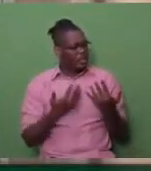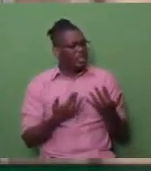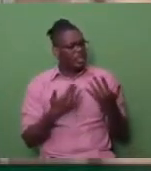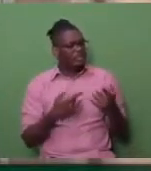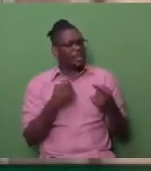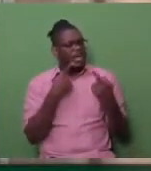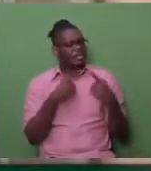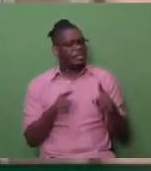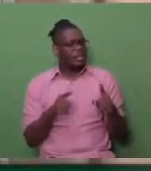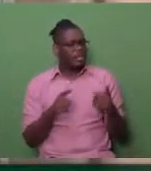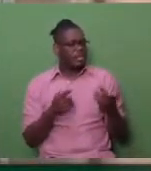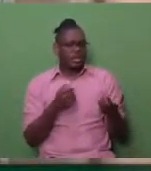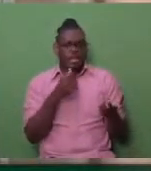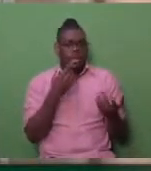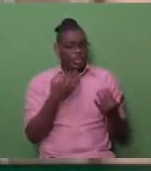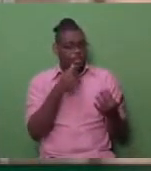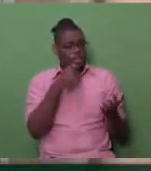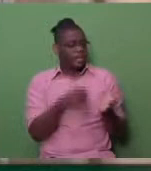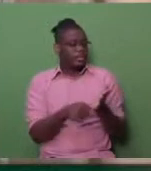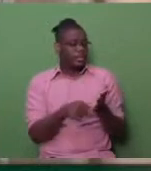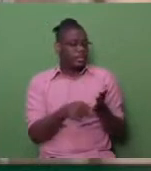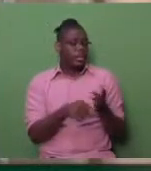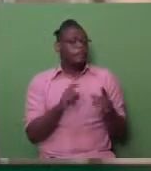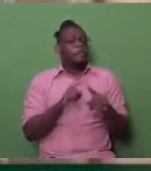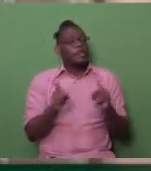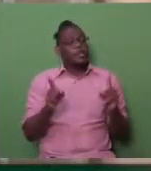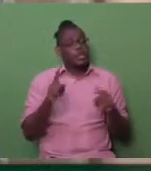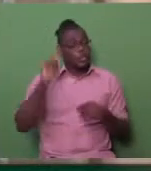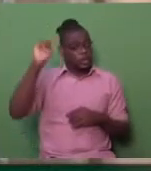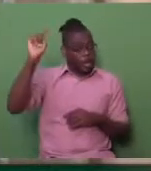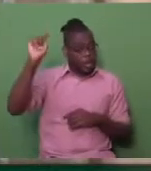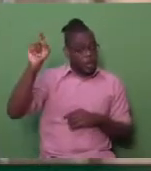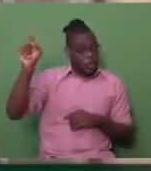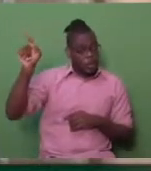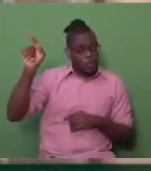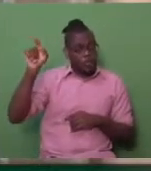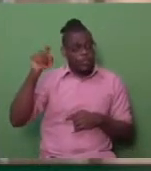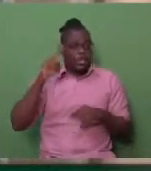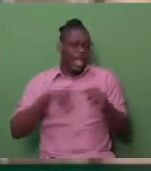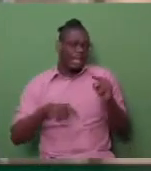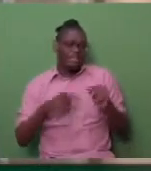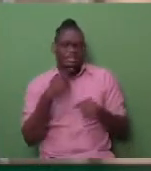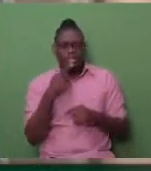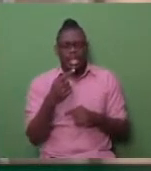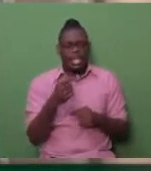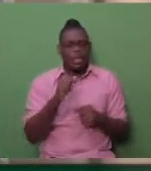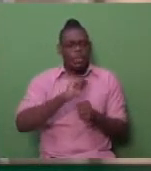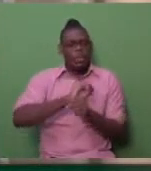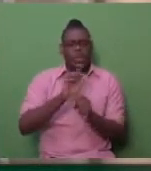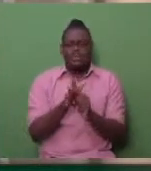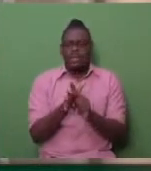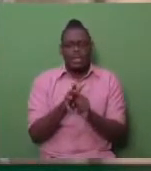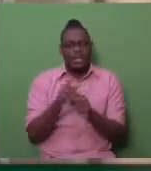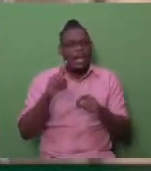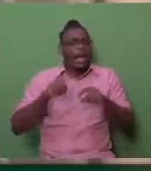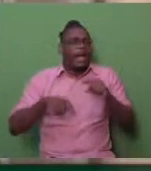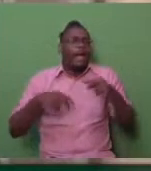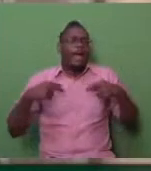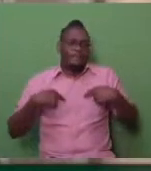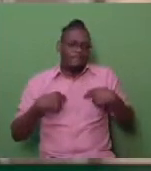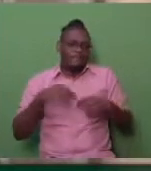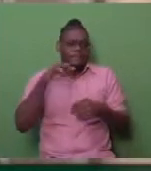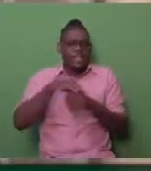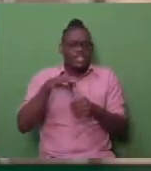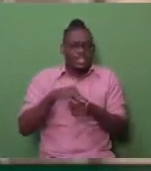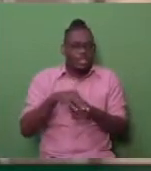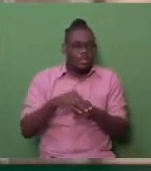So you can't say you have COVID, so you can't hold that PDRC election. but you're going to Tobago to hold a second election.